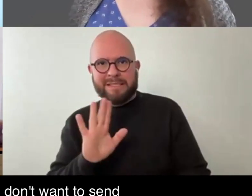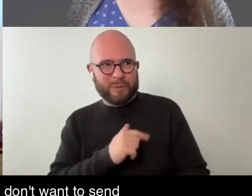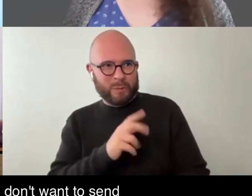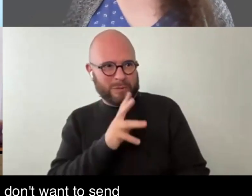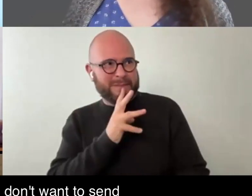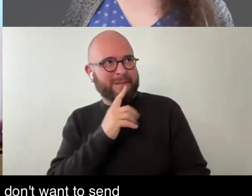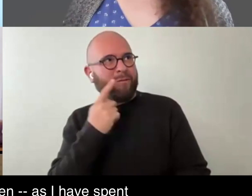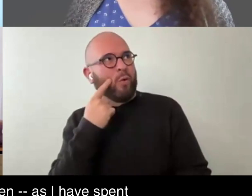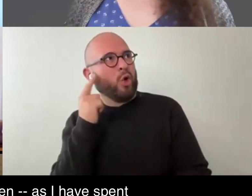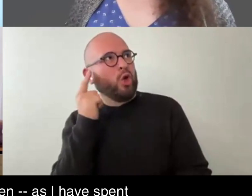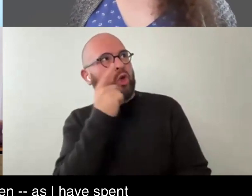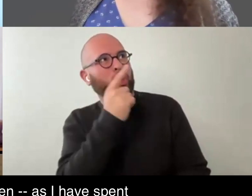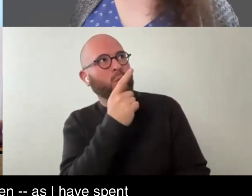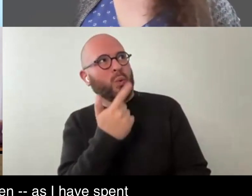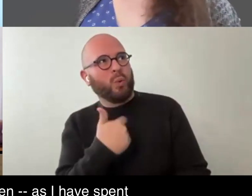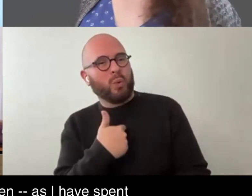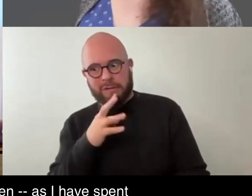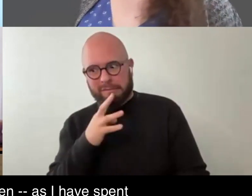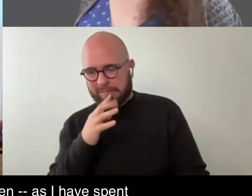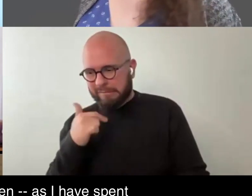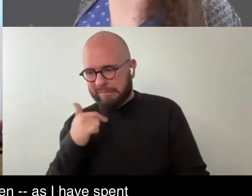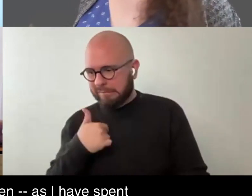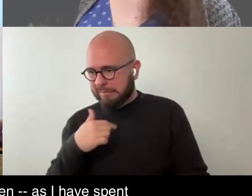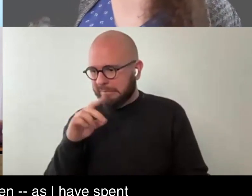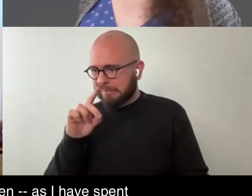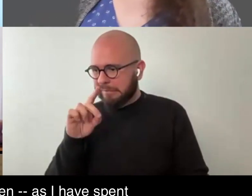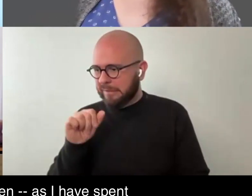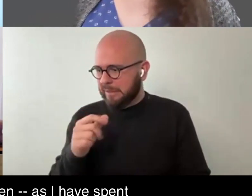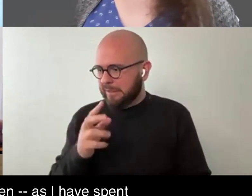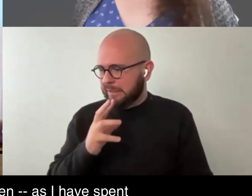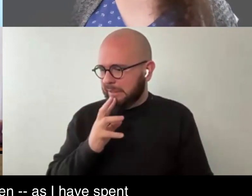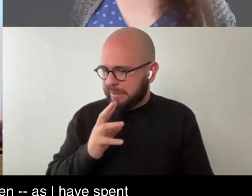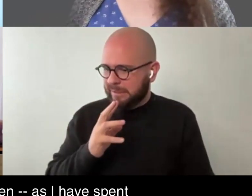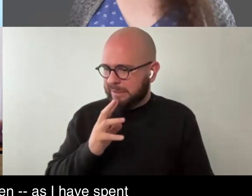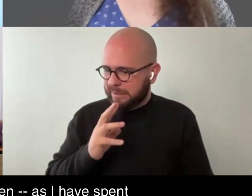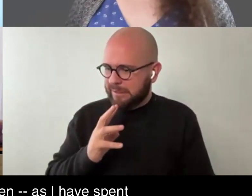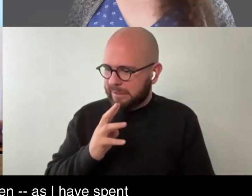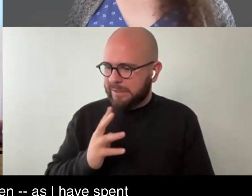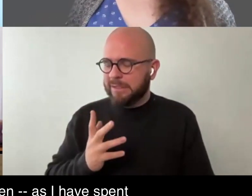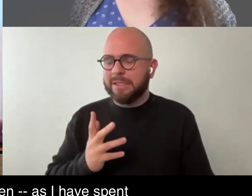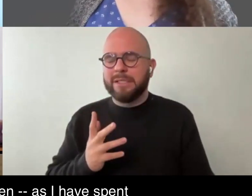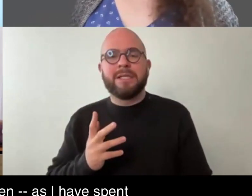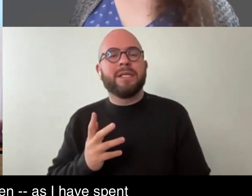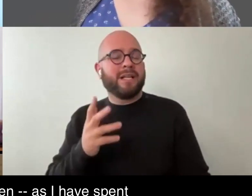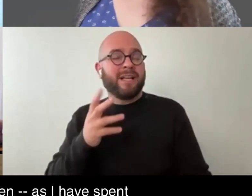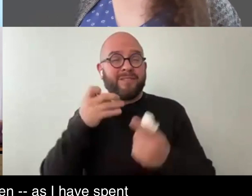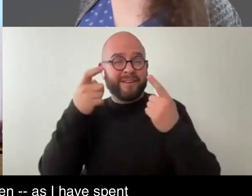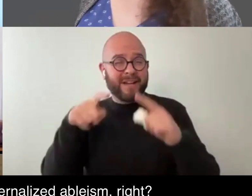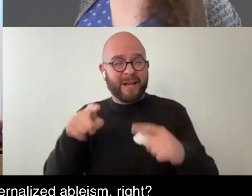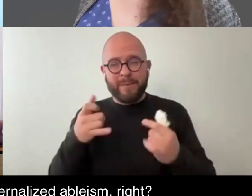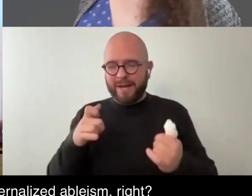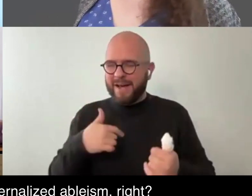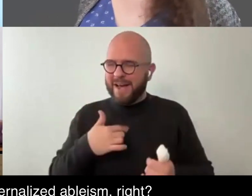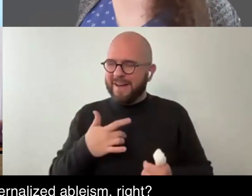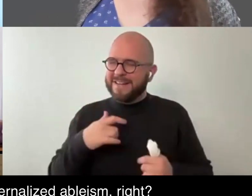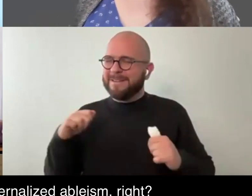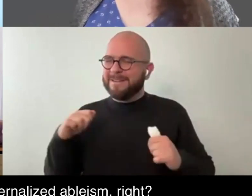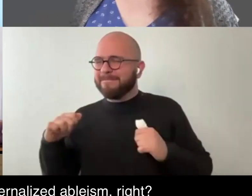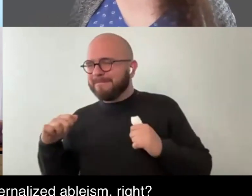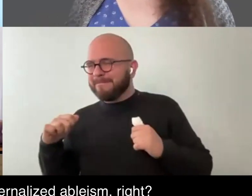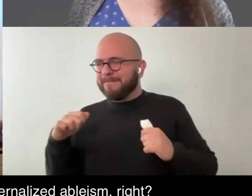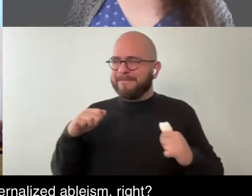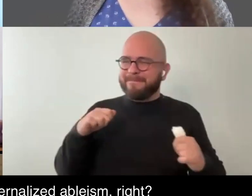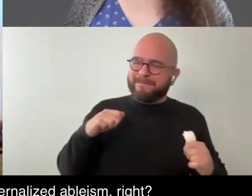behalf. And I'm torn between, as I have spent time with this story, I'm torn between reading that as a moment